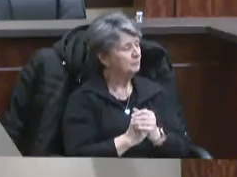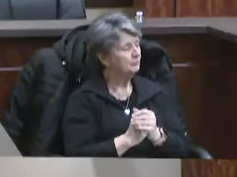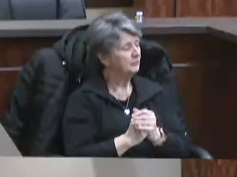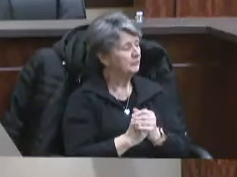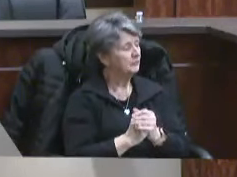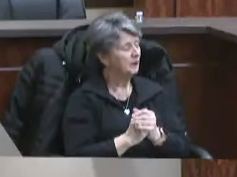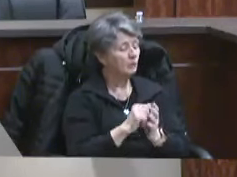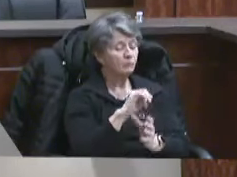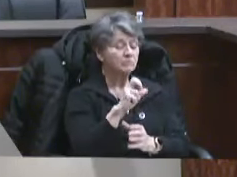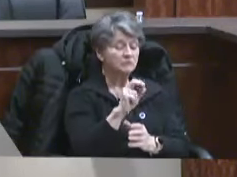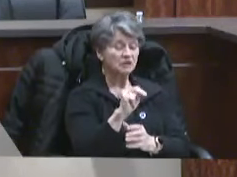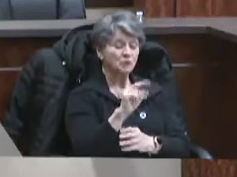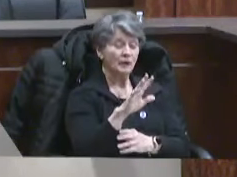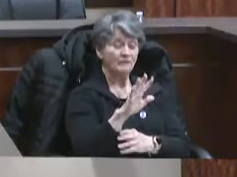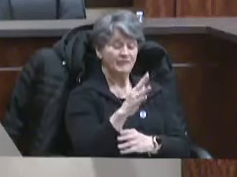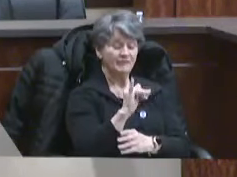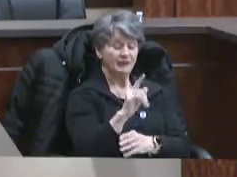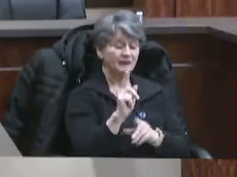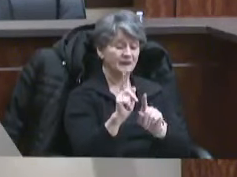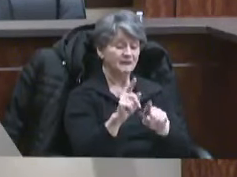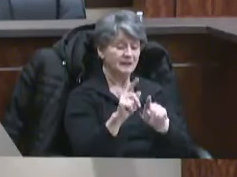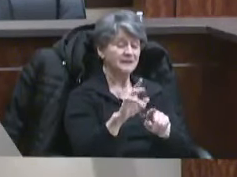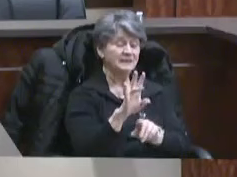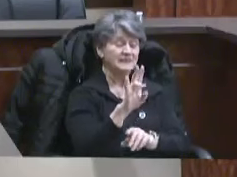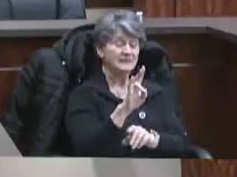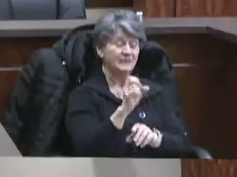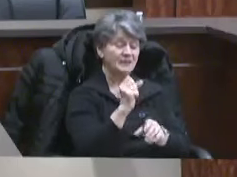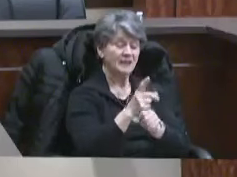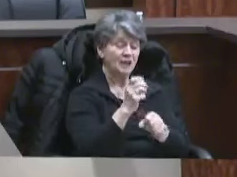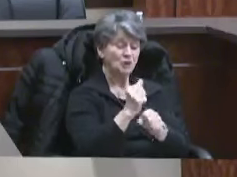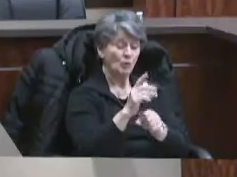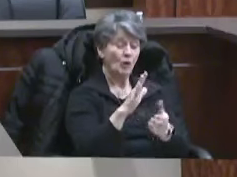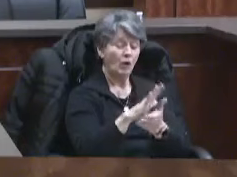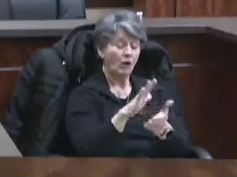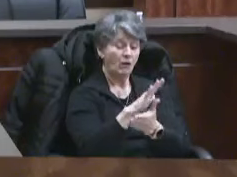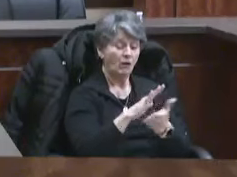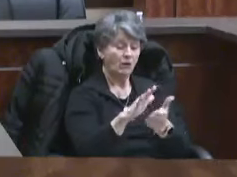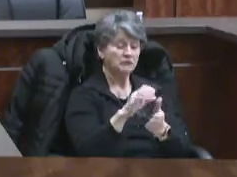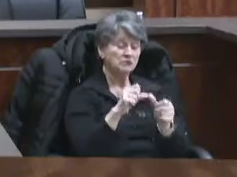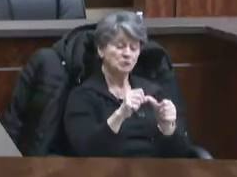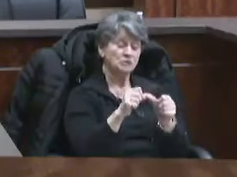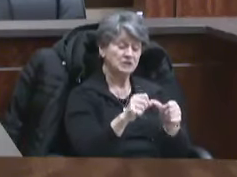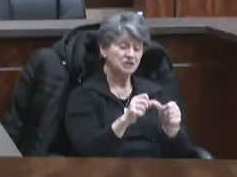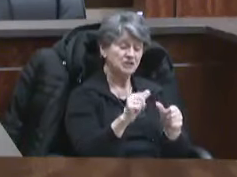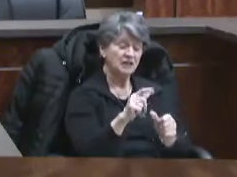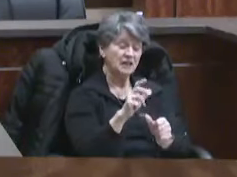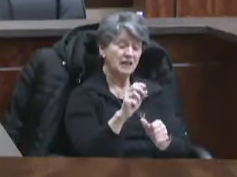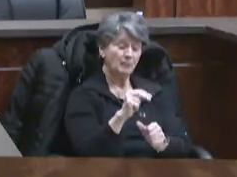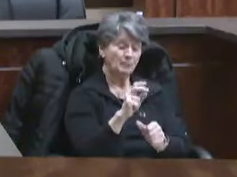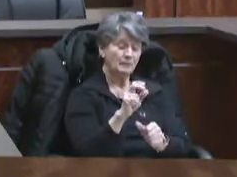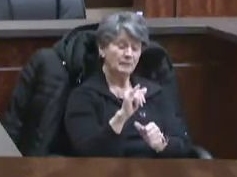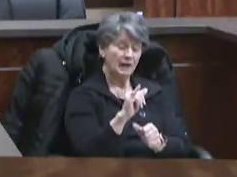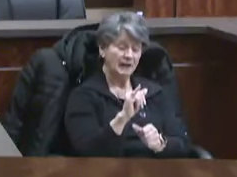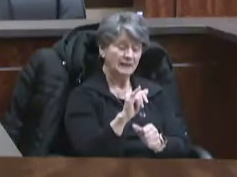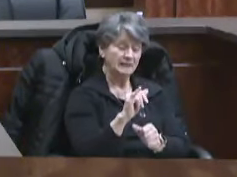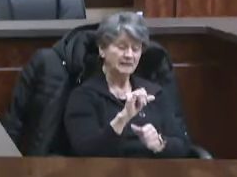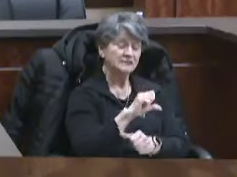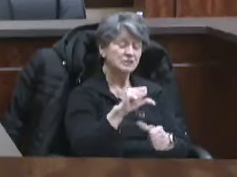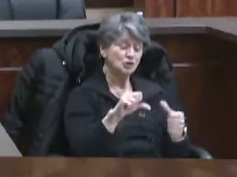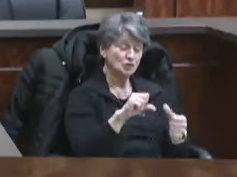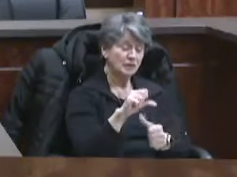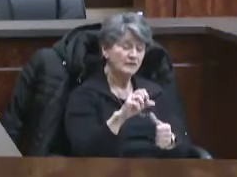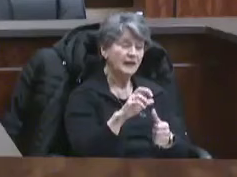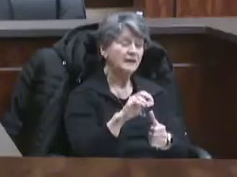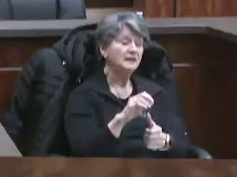On January 5th, I attended the 7th Annual College Retention and Alumni Social that was put on by